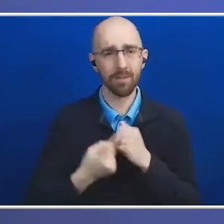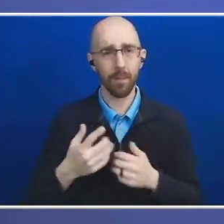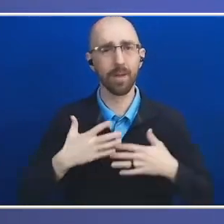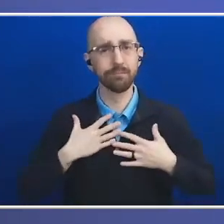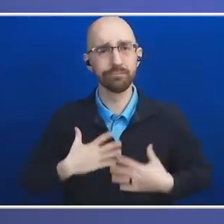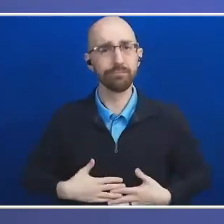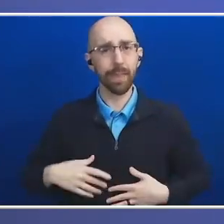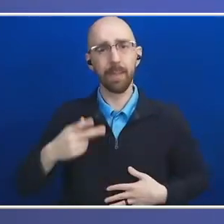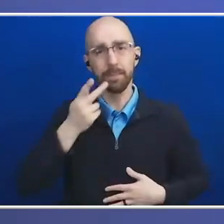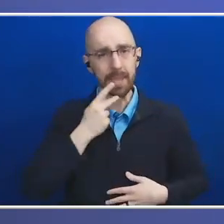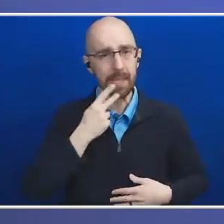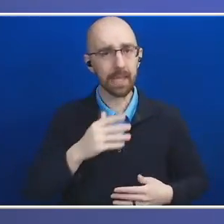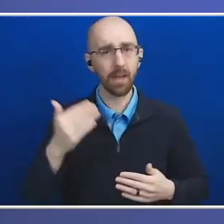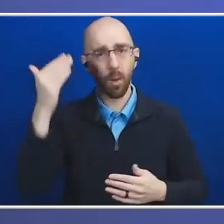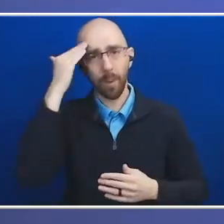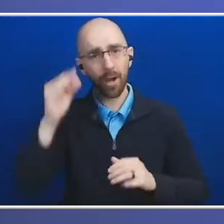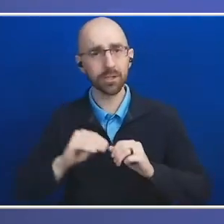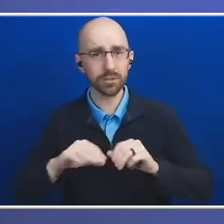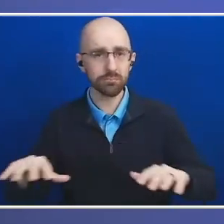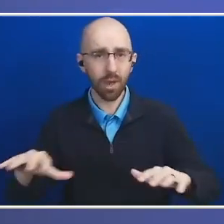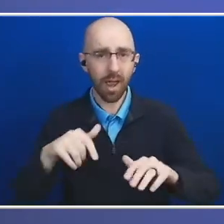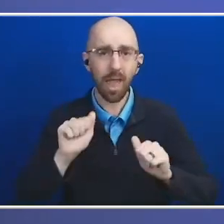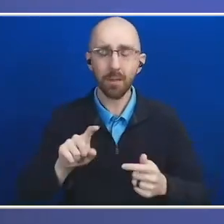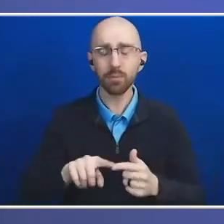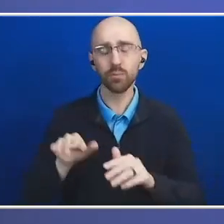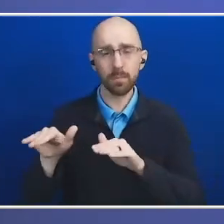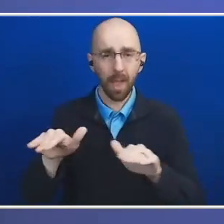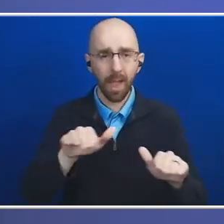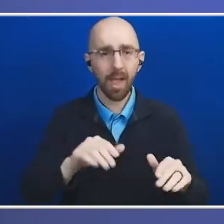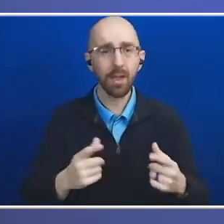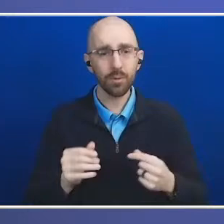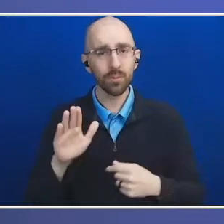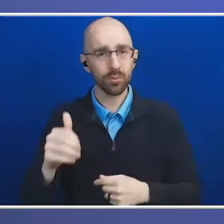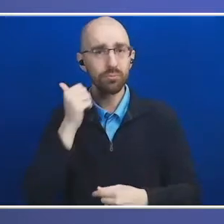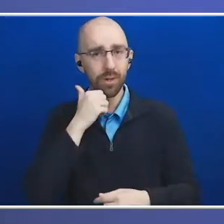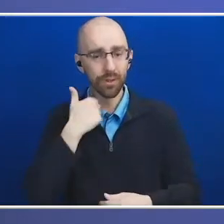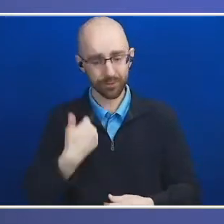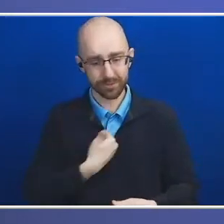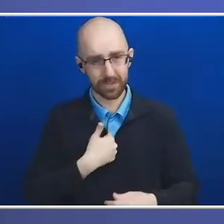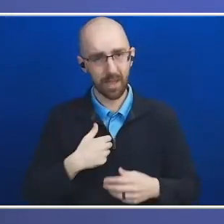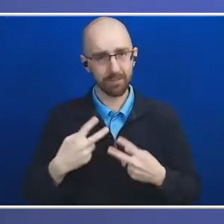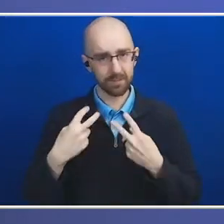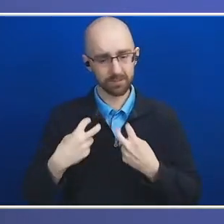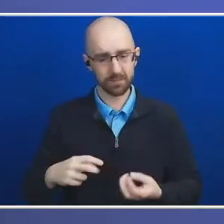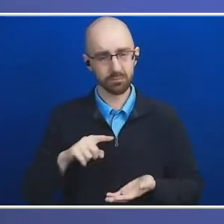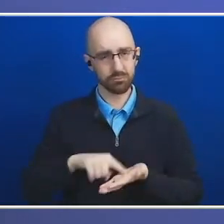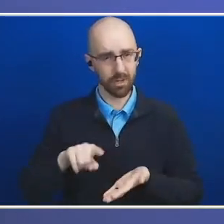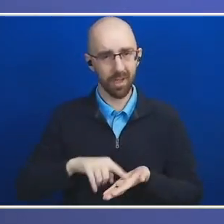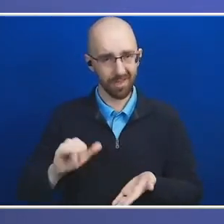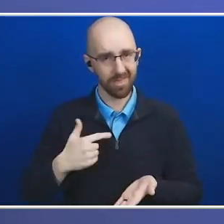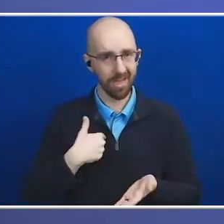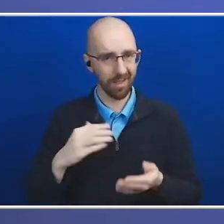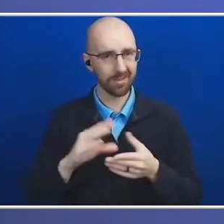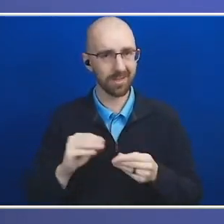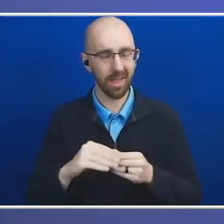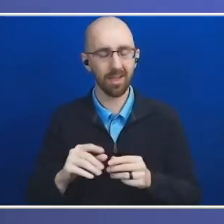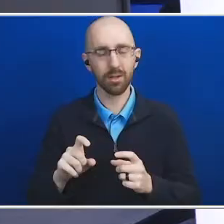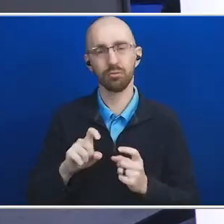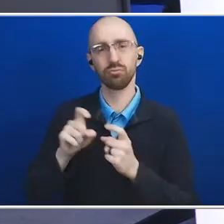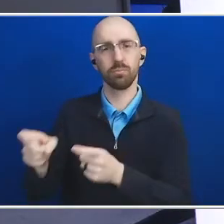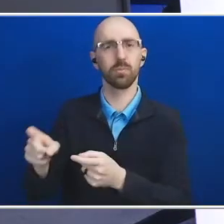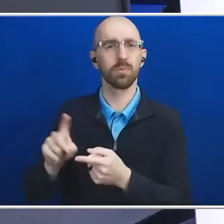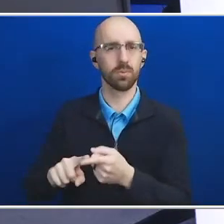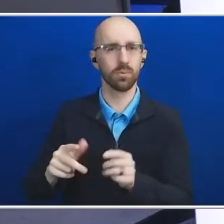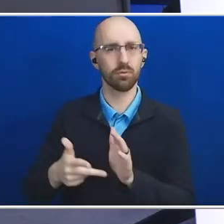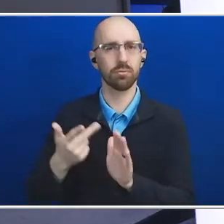awareness, and I was able to remind people, like, do your regular self-checks, and like I said, contribute to triple negative breast cancer research. And